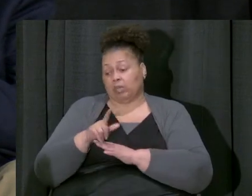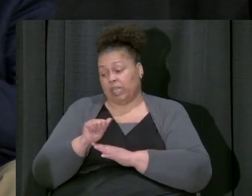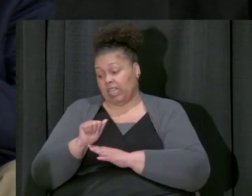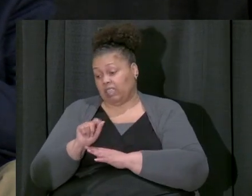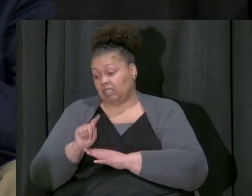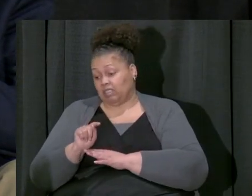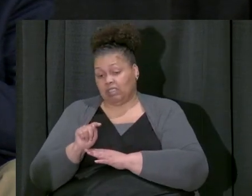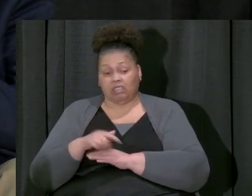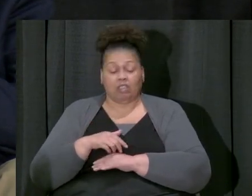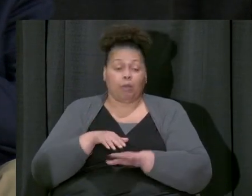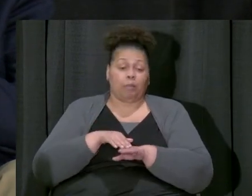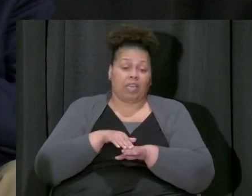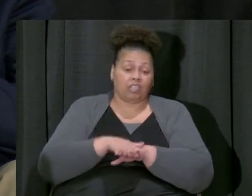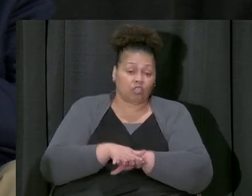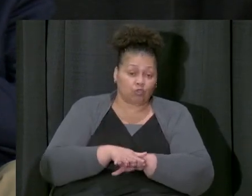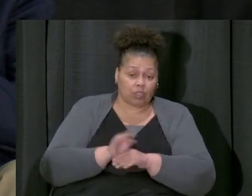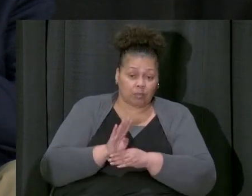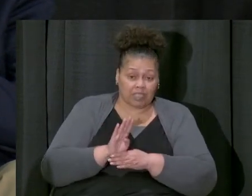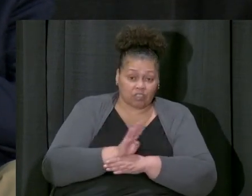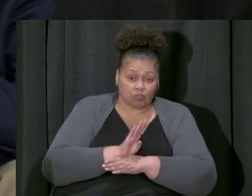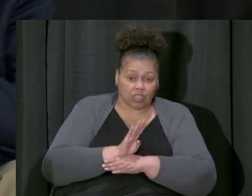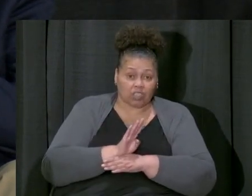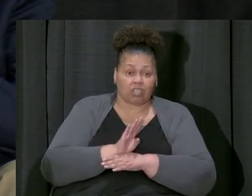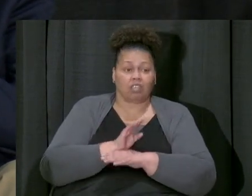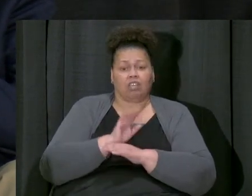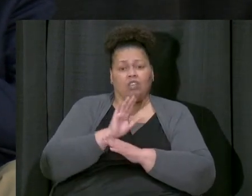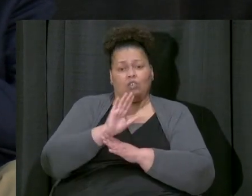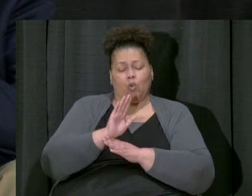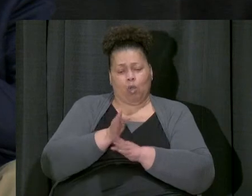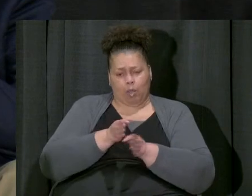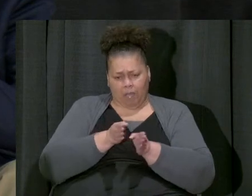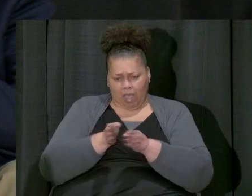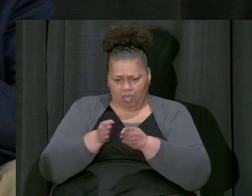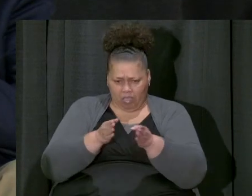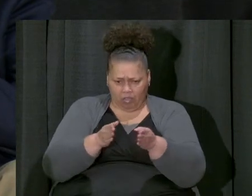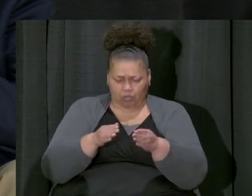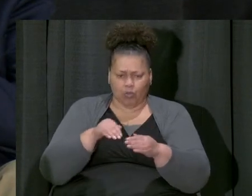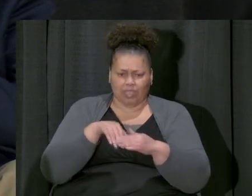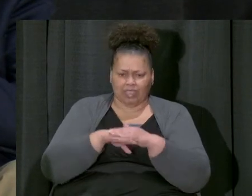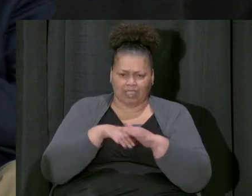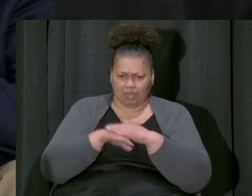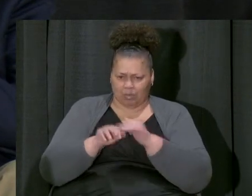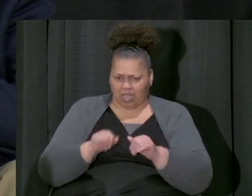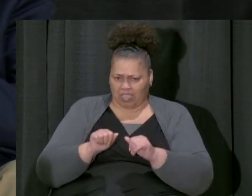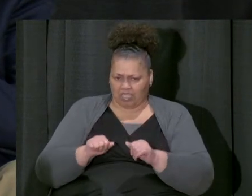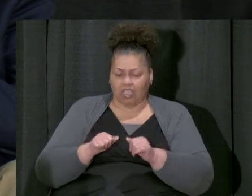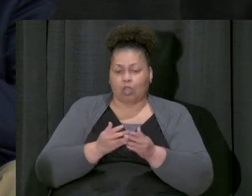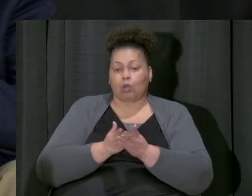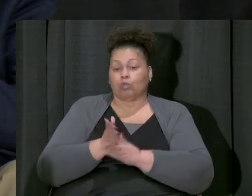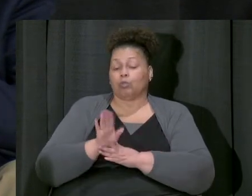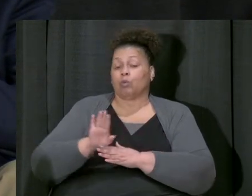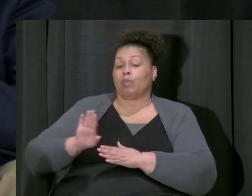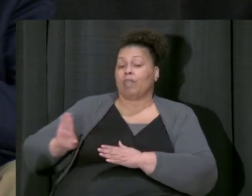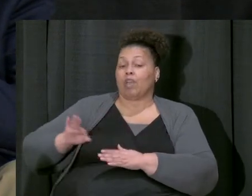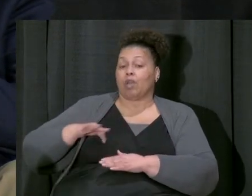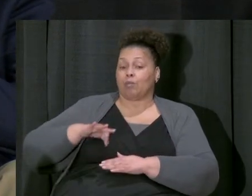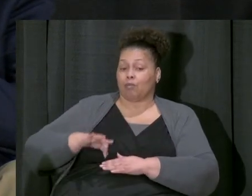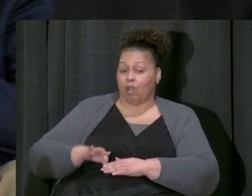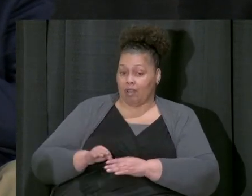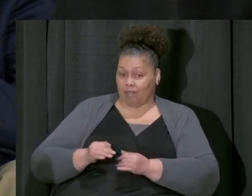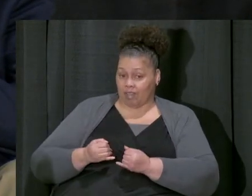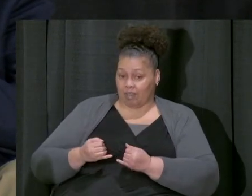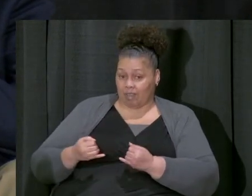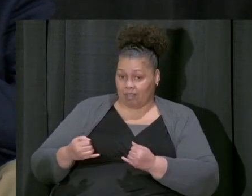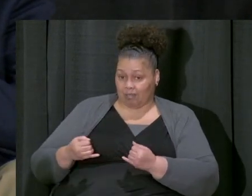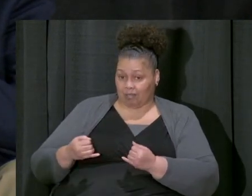with mainstream industry, if your path to accessibility goes through their profit line,